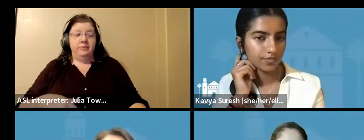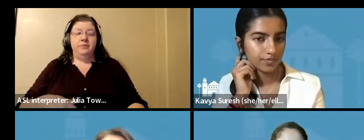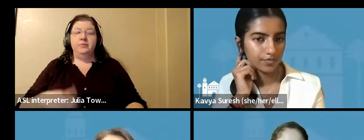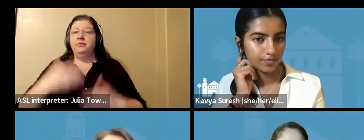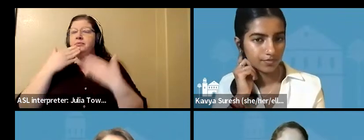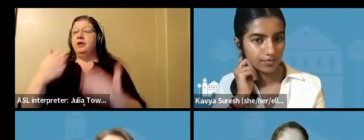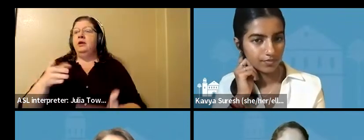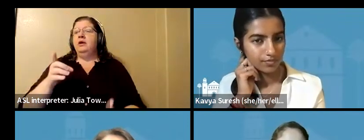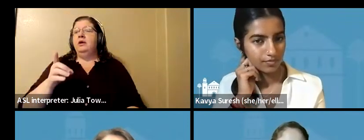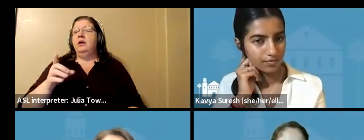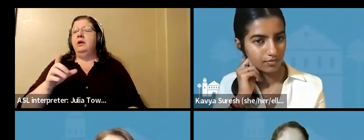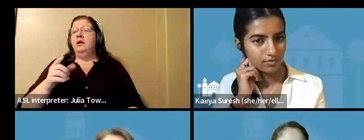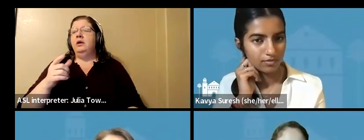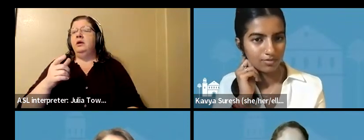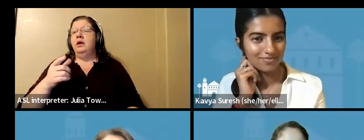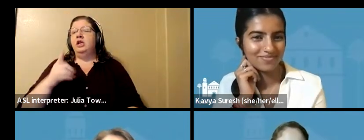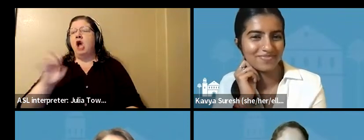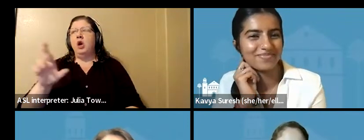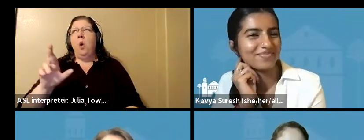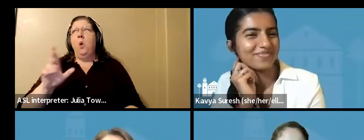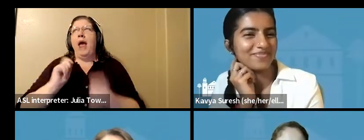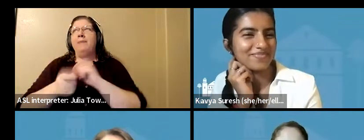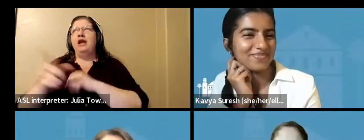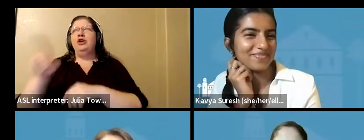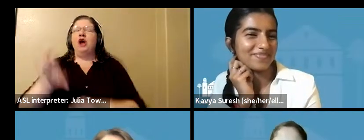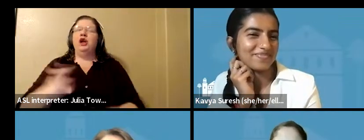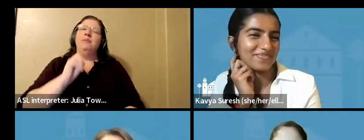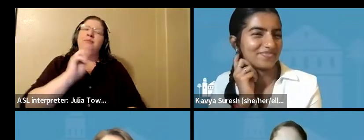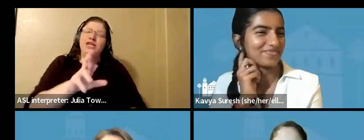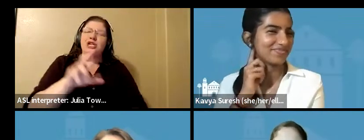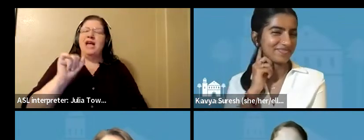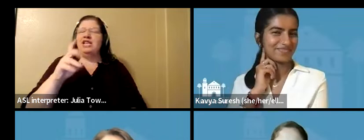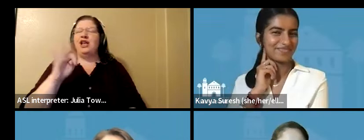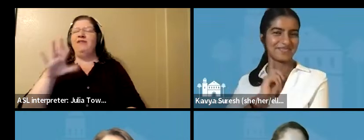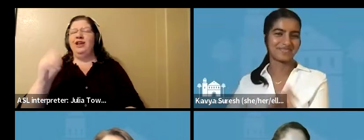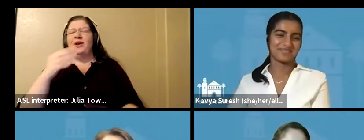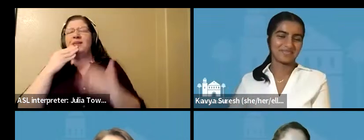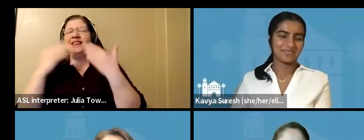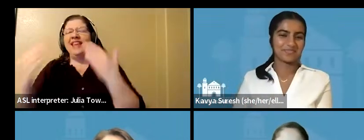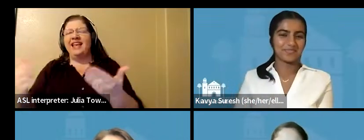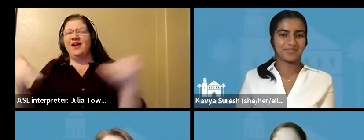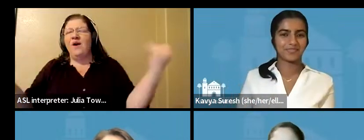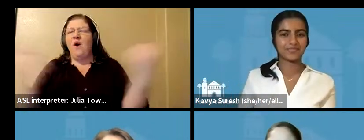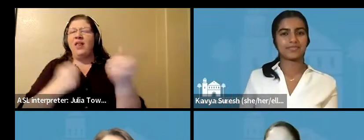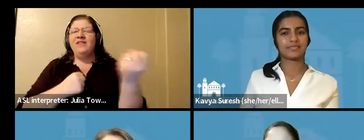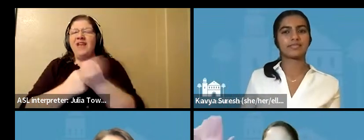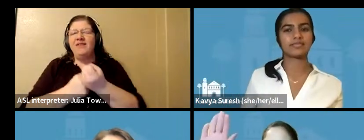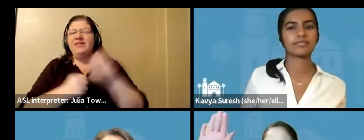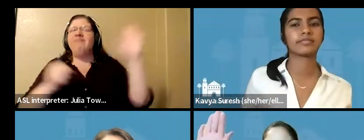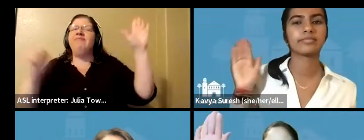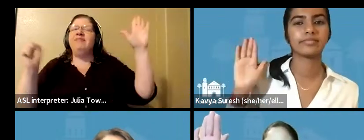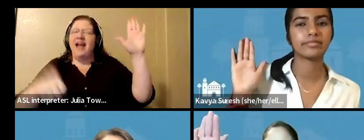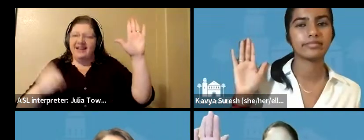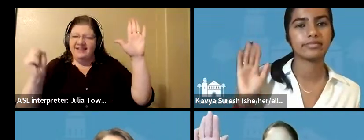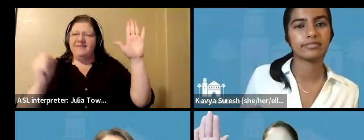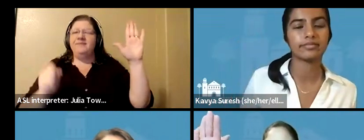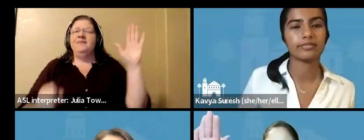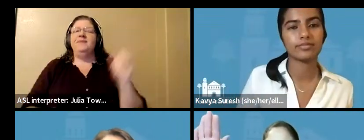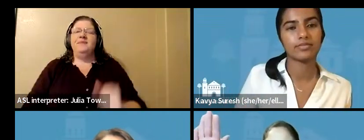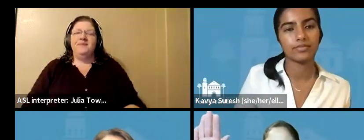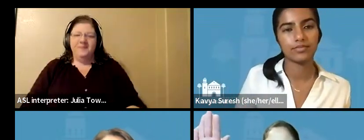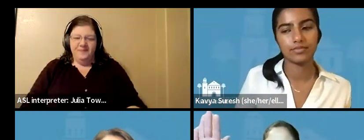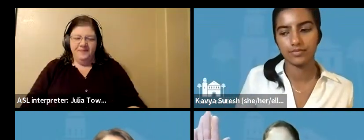Doctor, I've made you a doctor, Mr. Escobedo. Thank you. All in favor, raise your hand and say aye. Right.